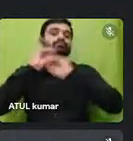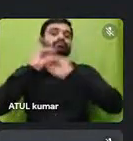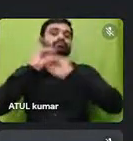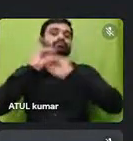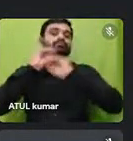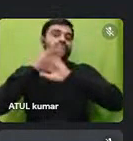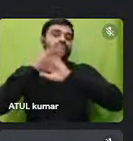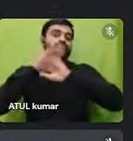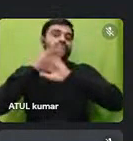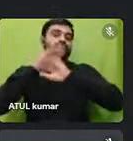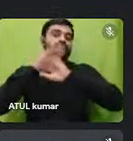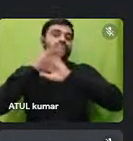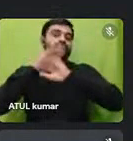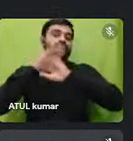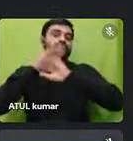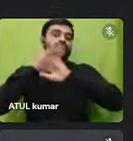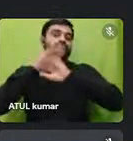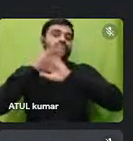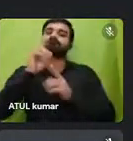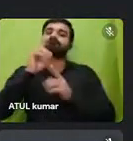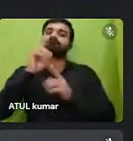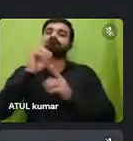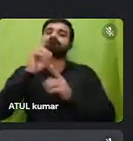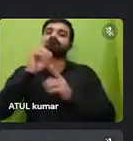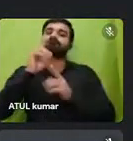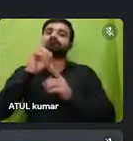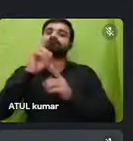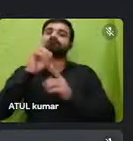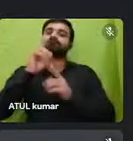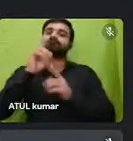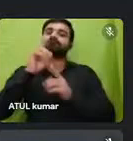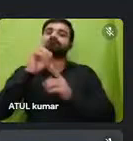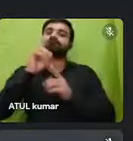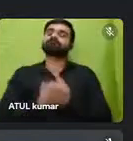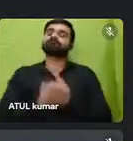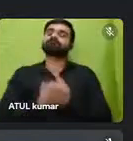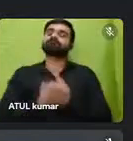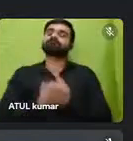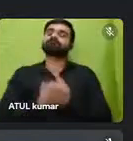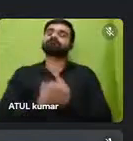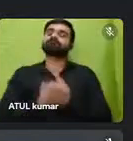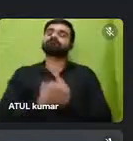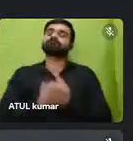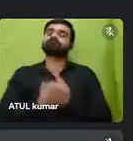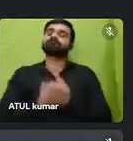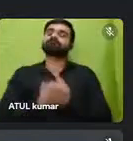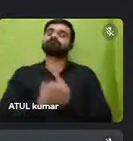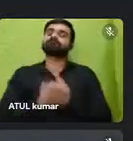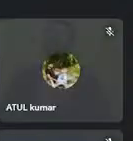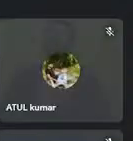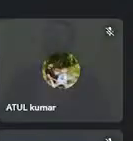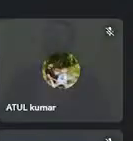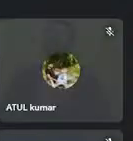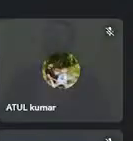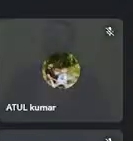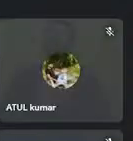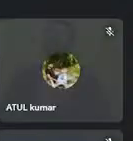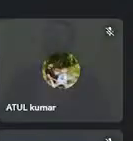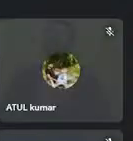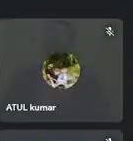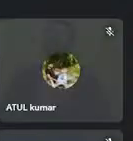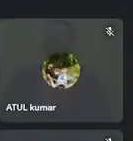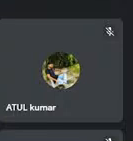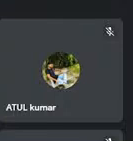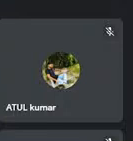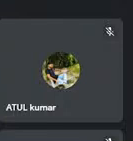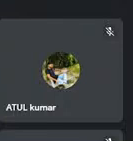so gesture. And we know that when humans communicate, that's